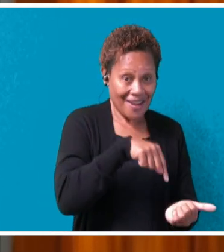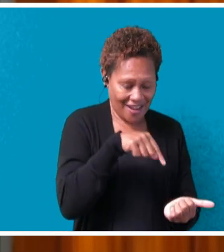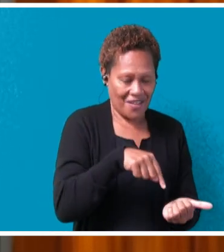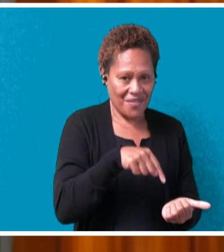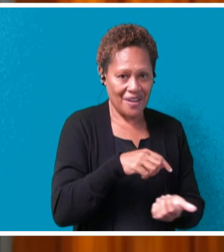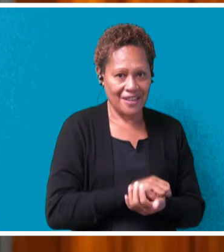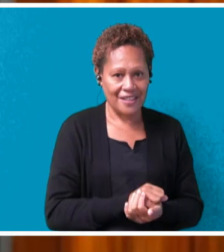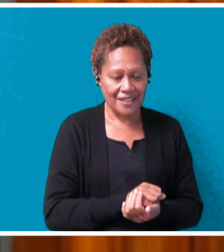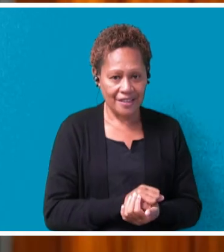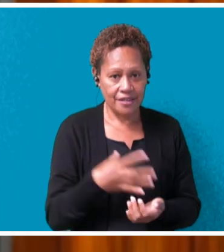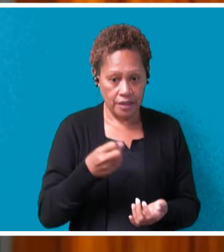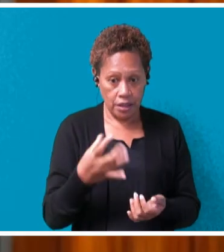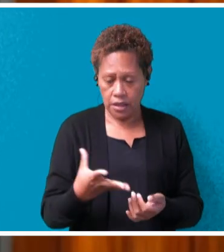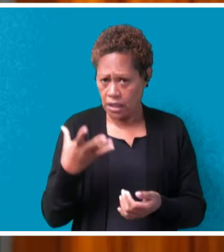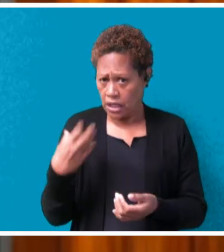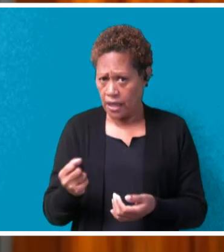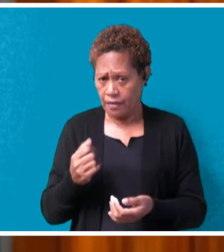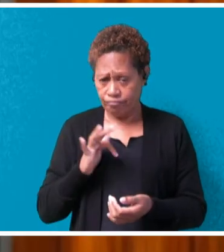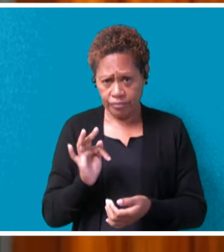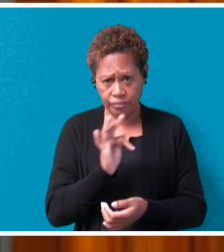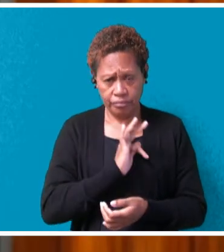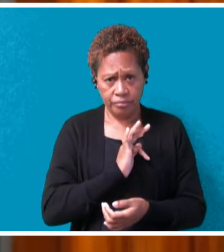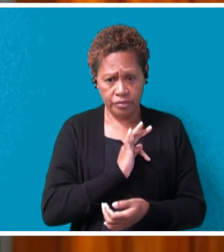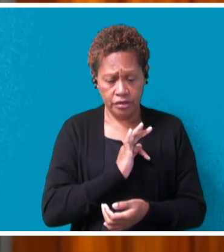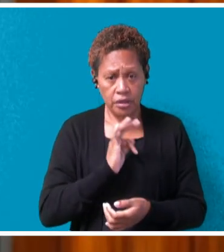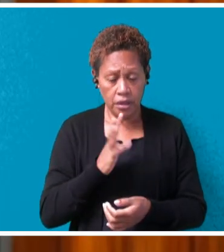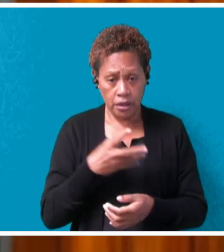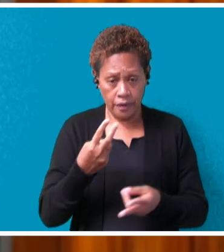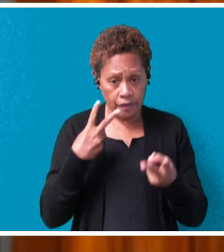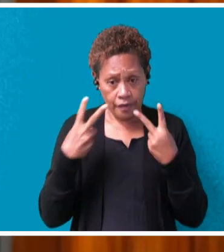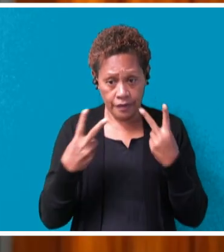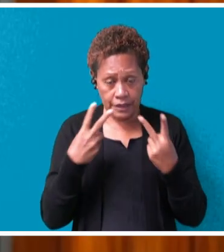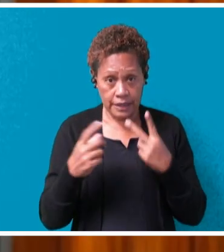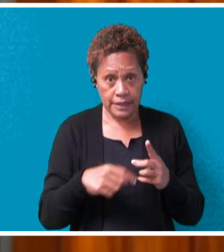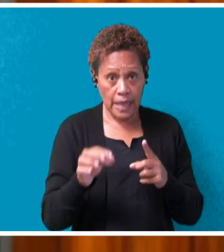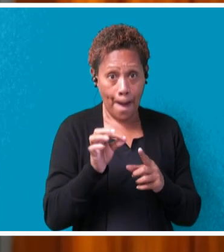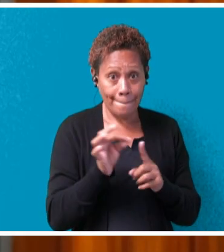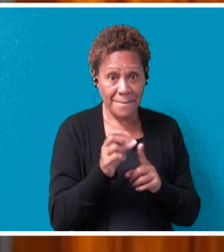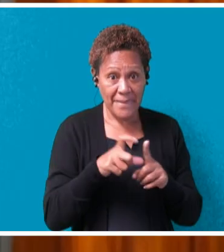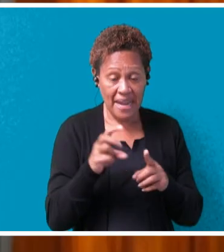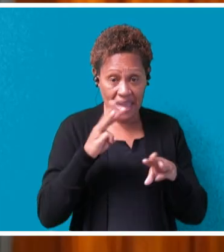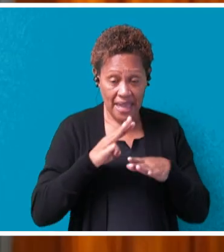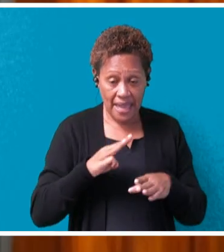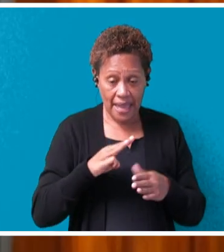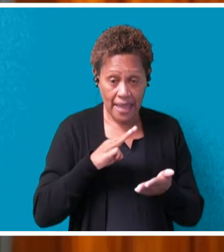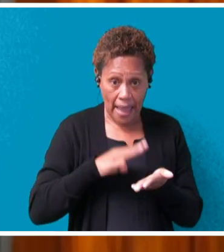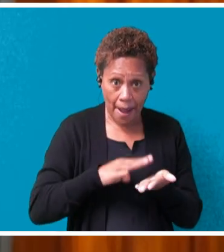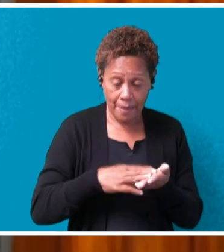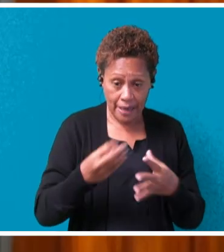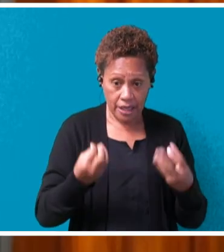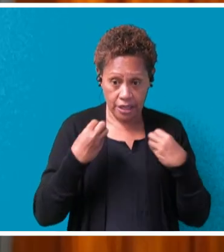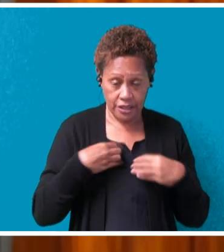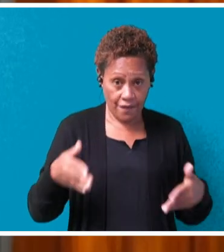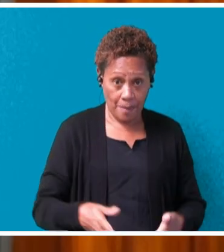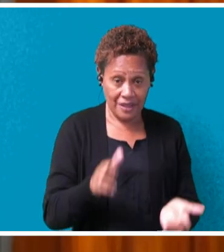to report that several senior citizens have recently visited the BDM office to register their births and receive their birth